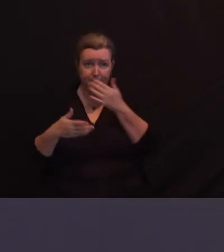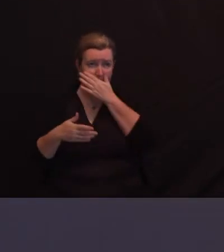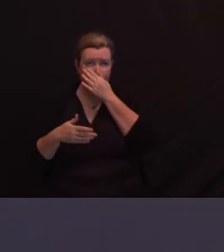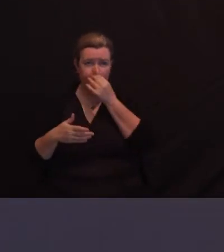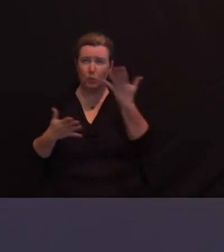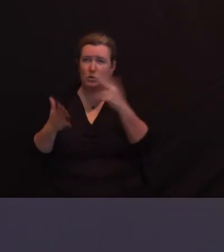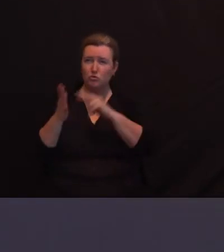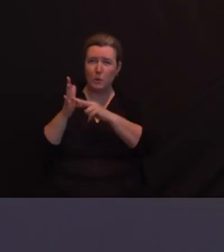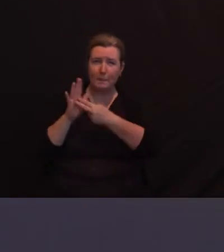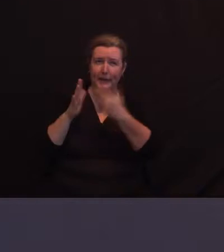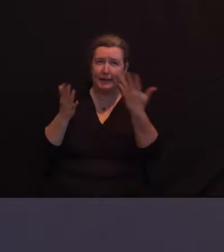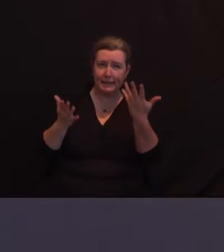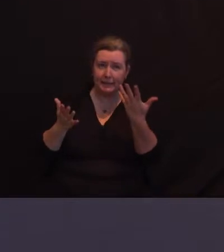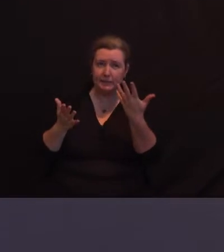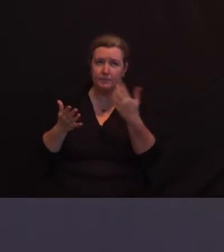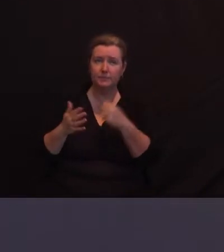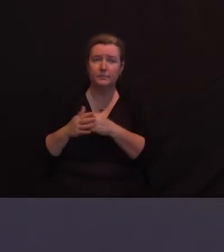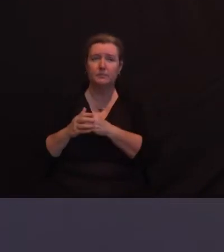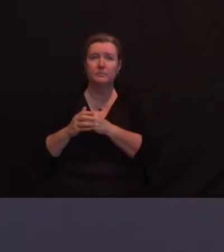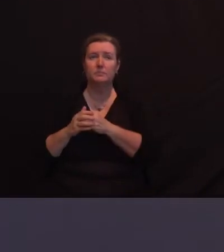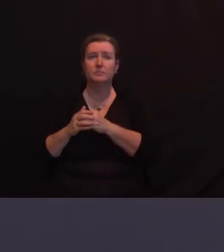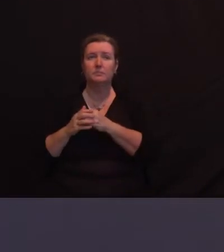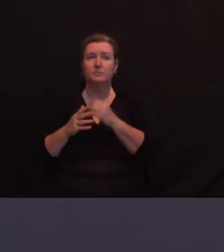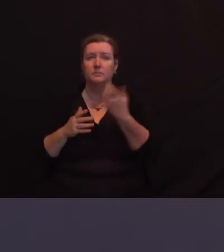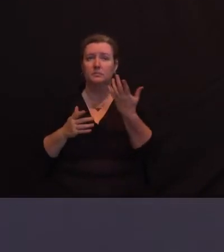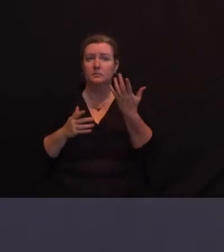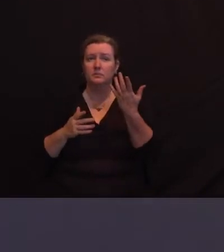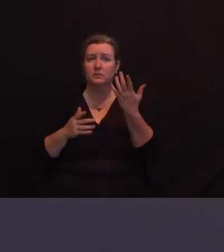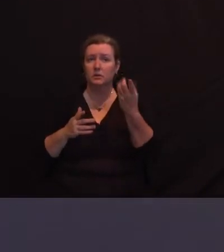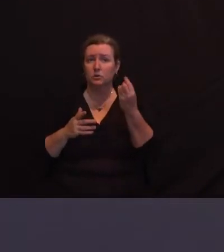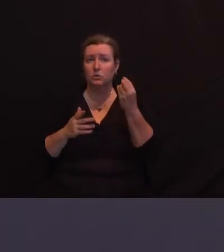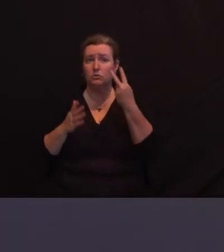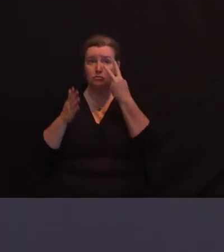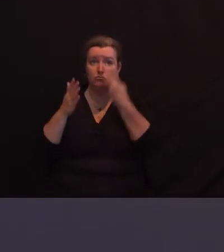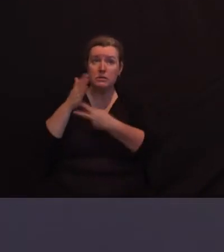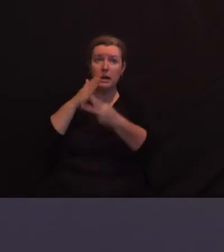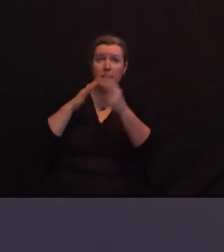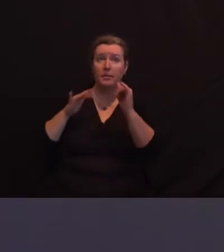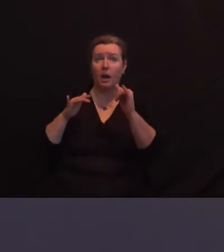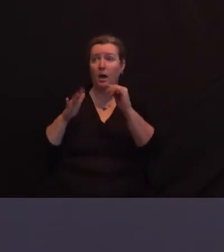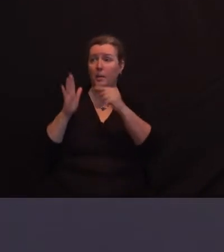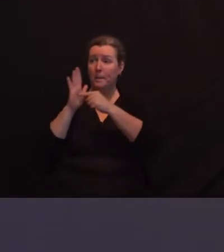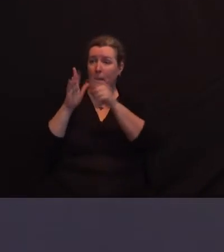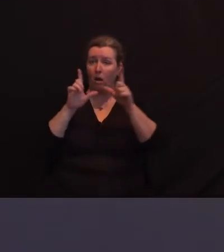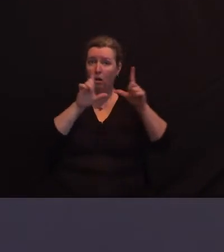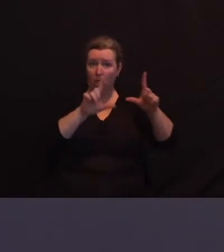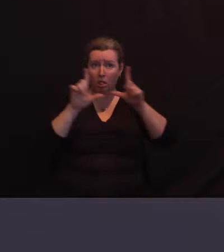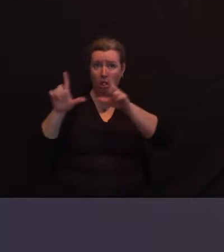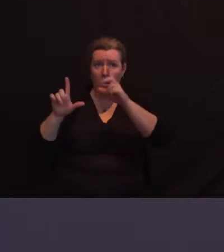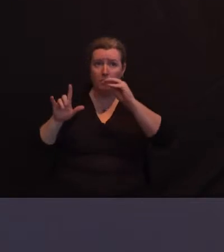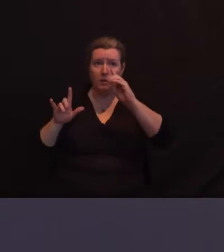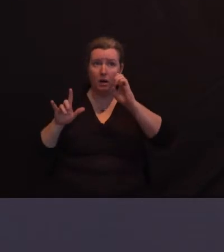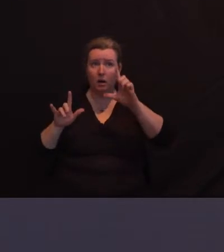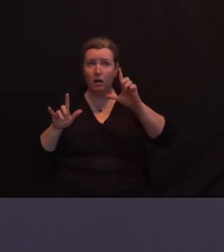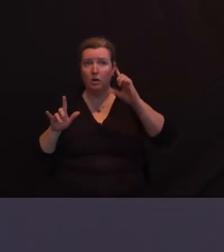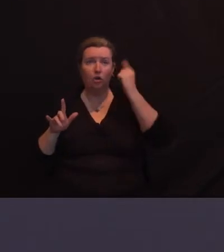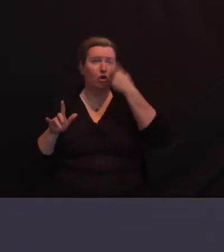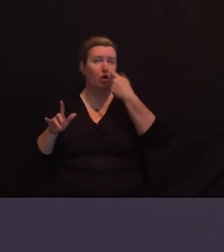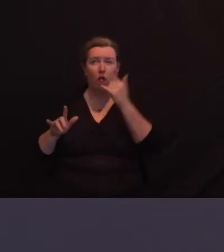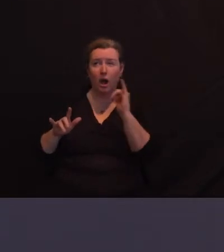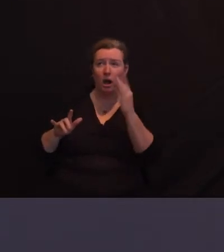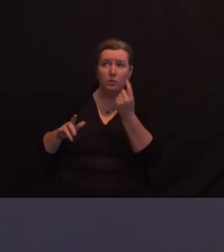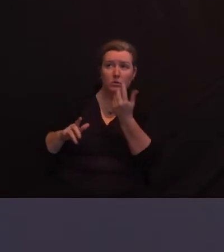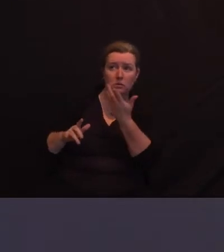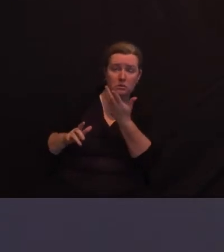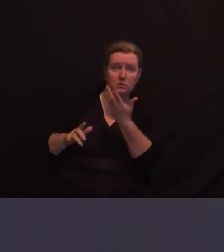referring to here? What scenarios, who did them, and what do they show? Thank you. Thank you, Dave. I'll give some